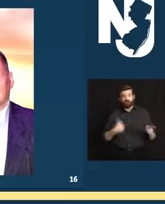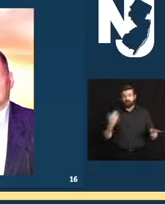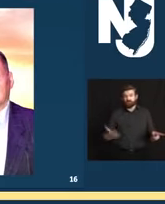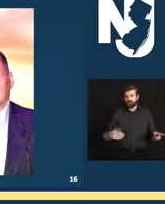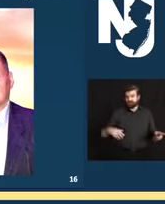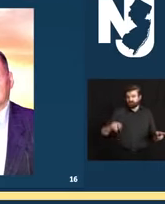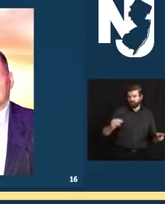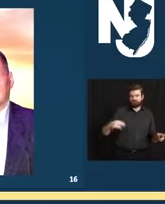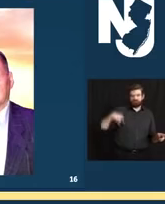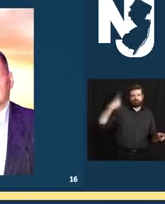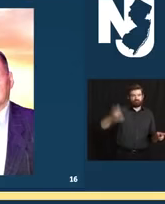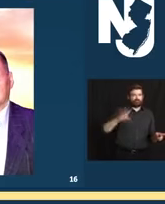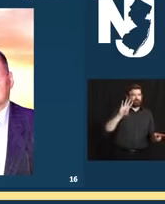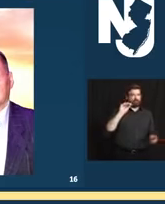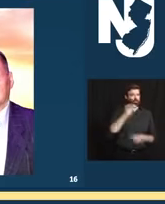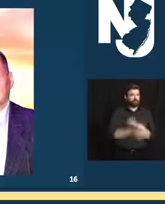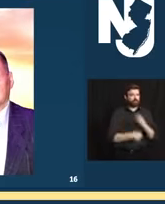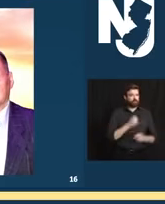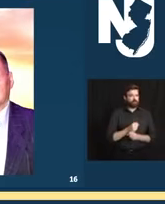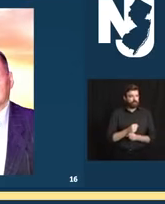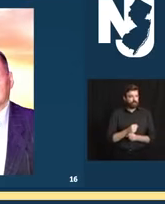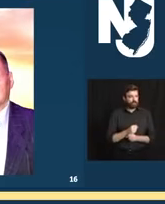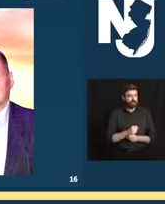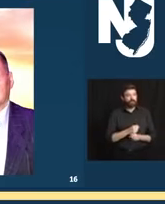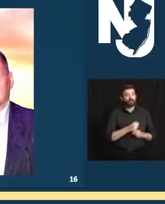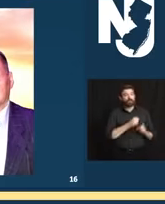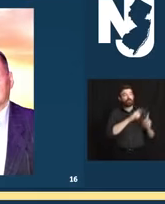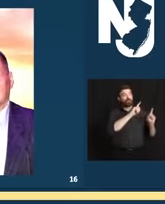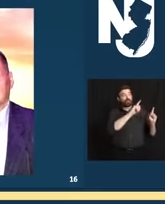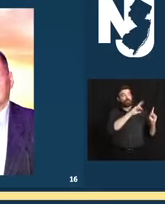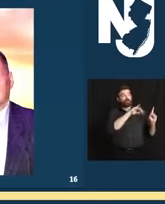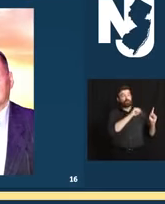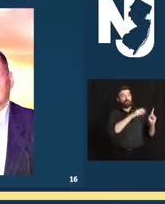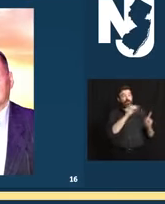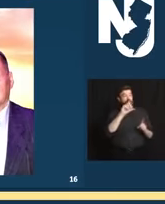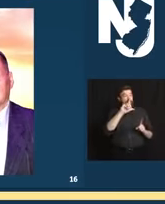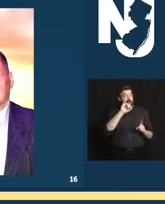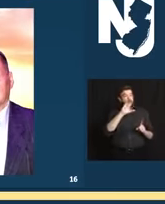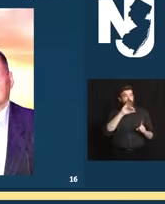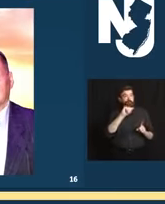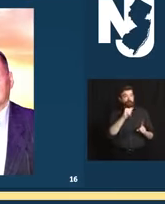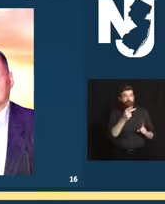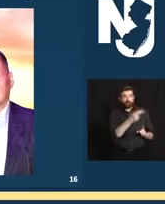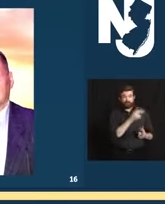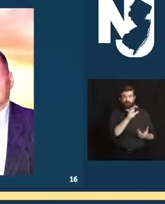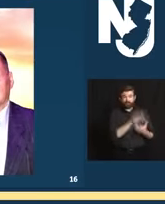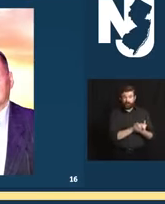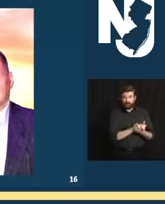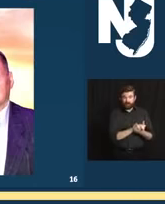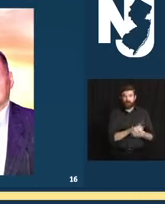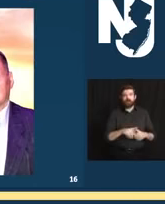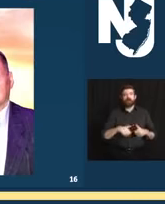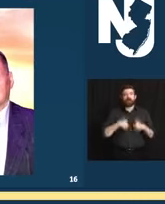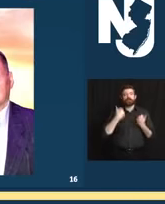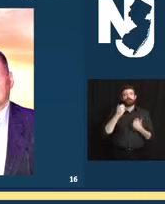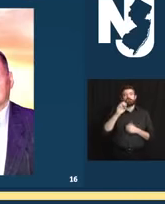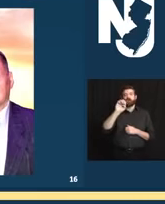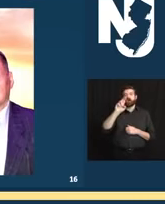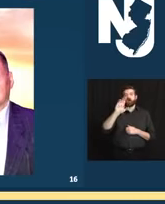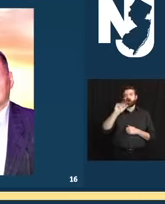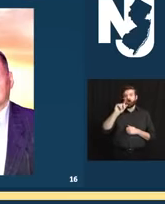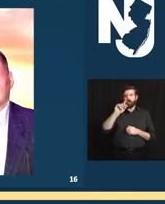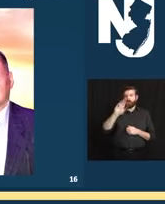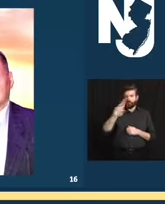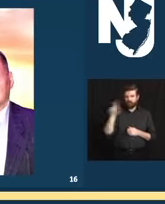and Libia were married while living in Ecuador, and this year would have been their 60th wedding anniversary. Together they